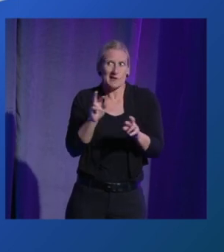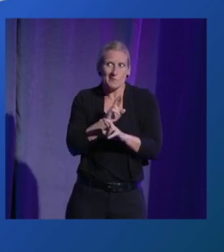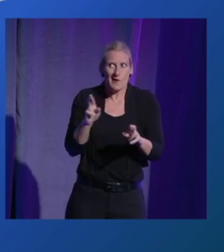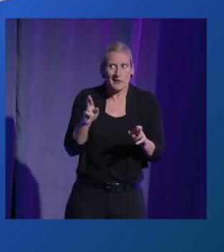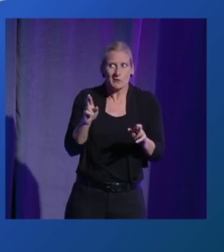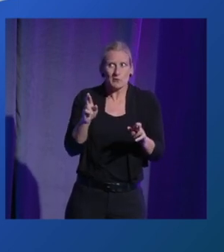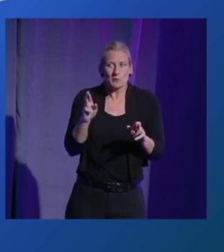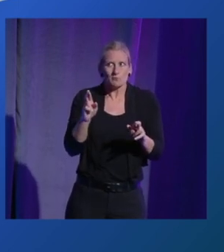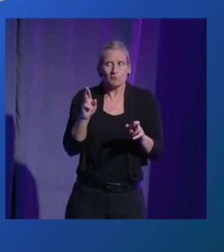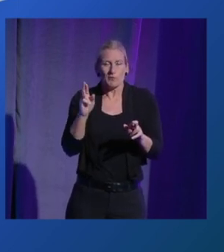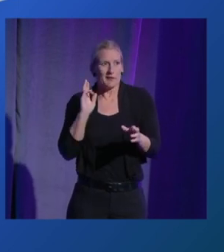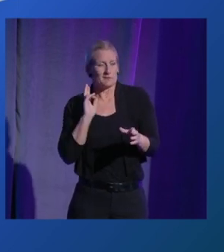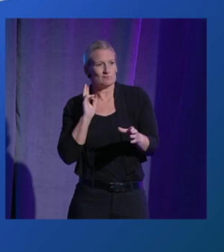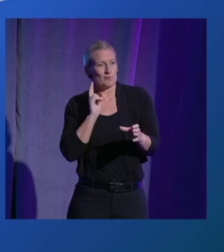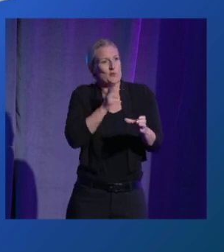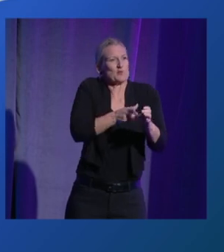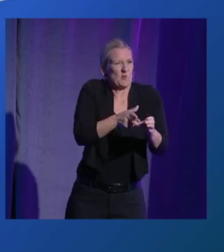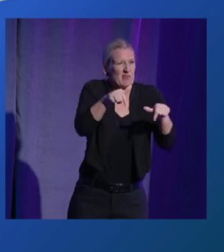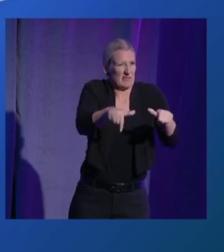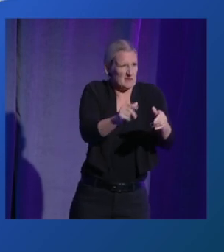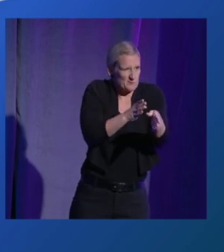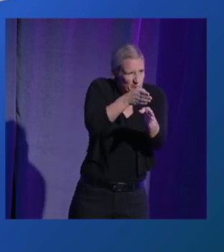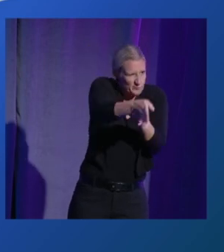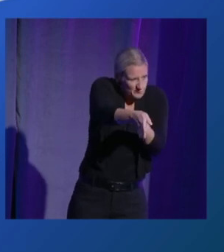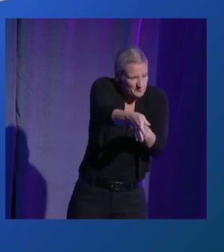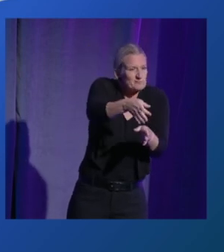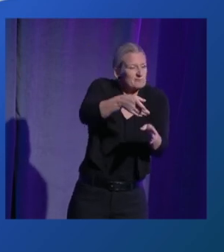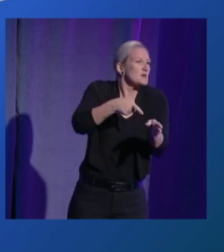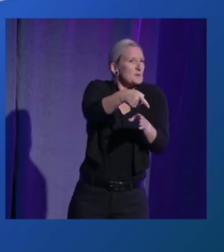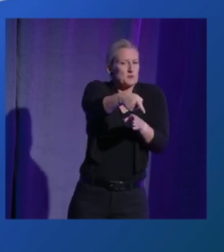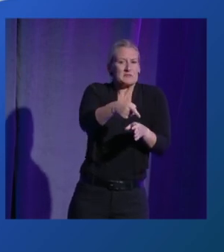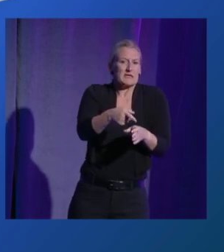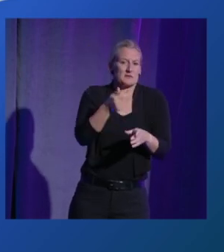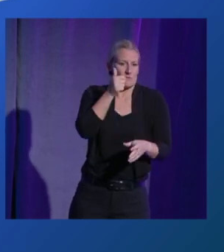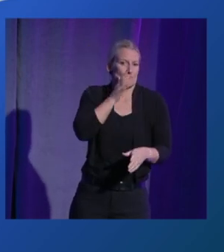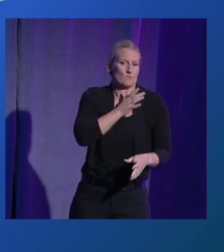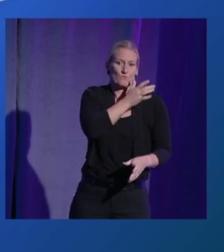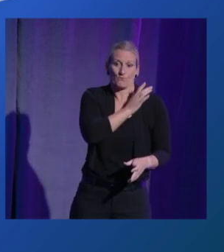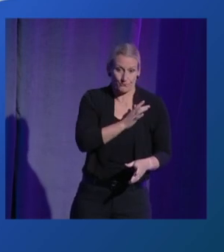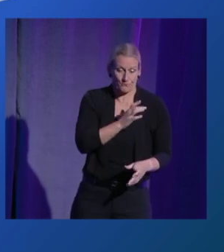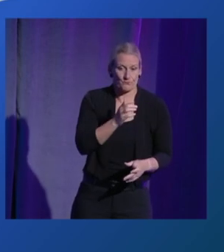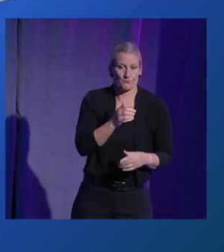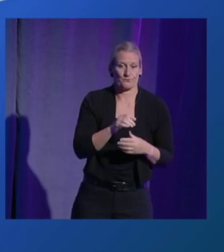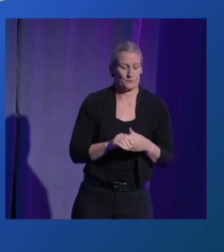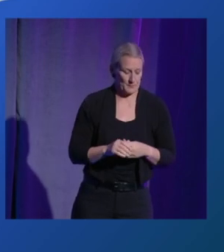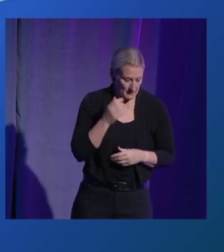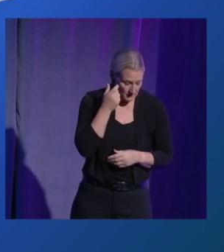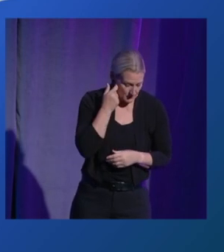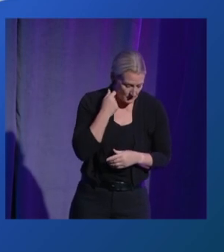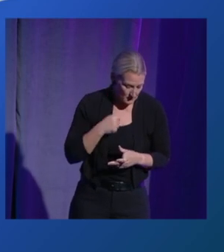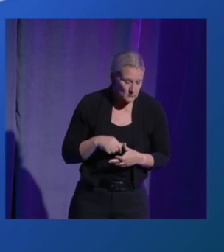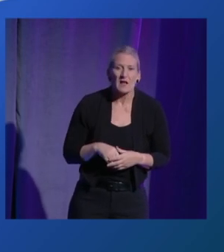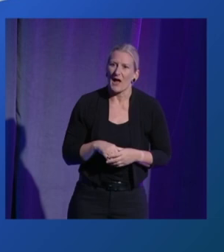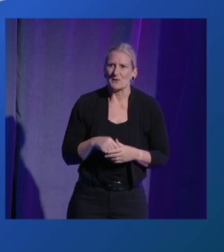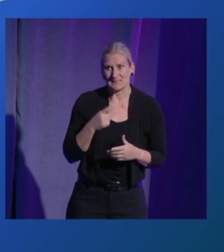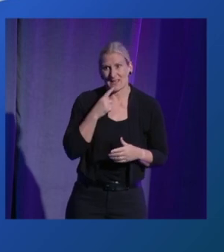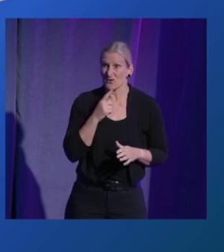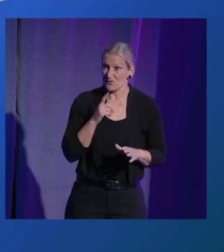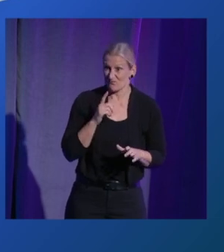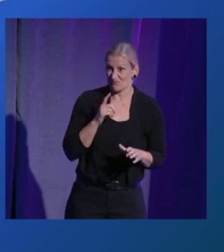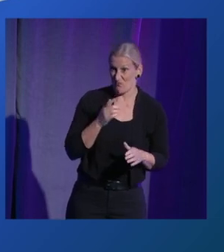thinking about and and maybe how to make that happen yeah uh well two of the things I think really embra Embrace that